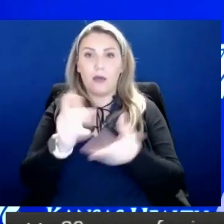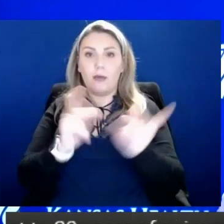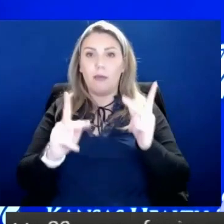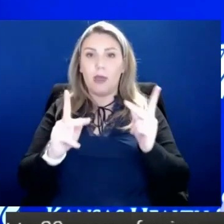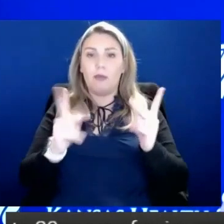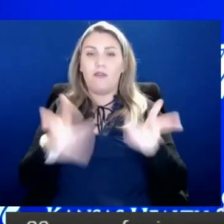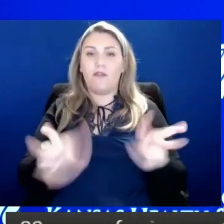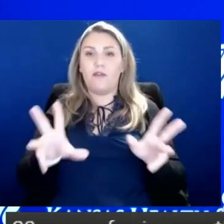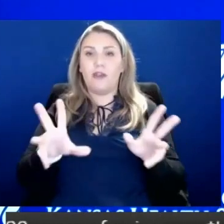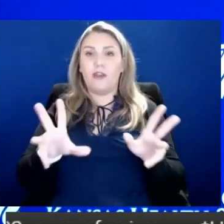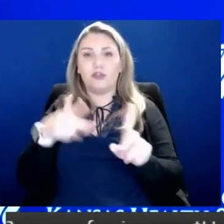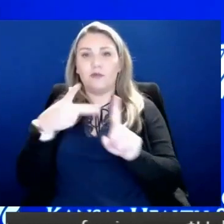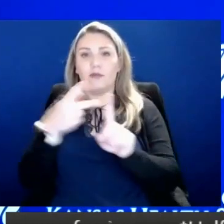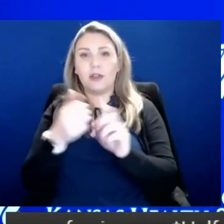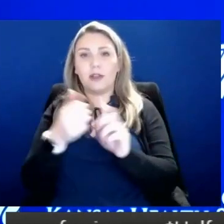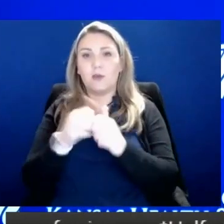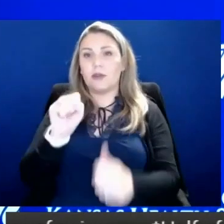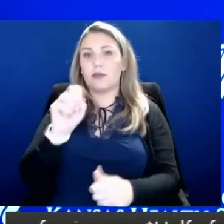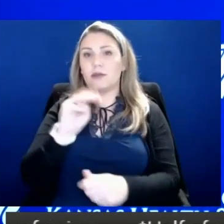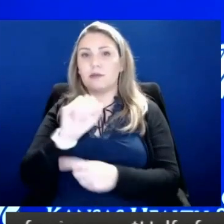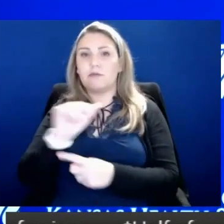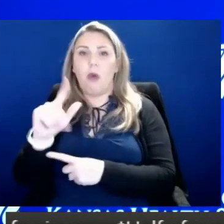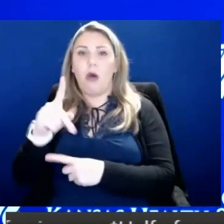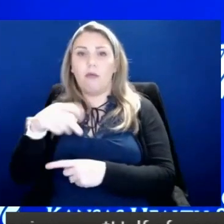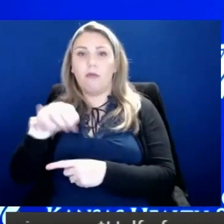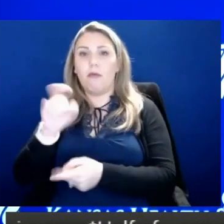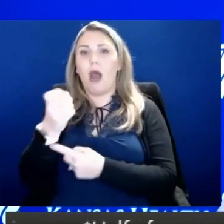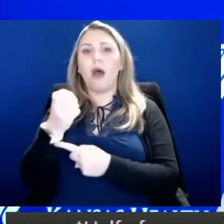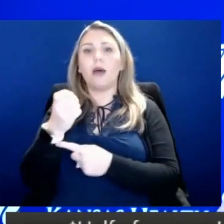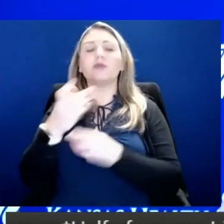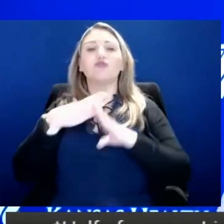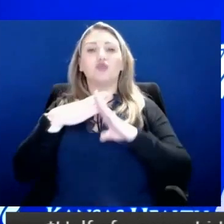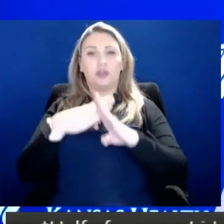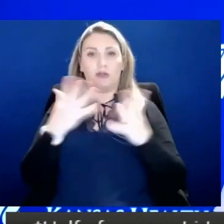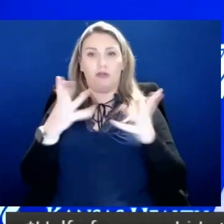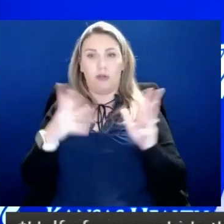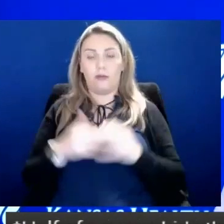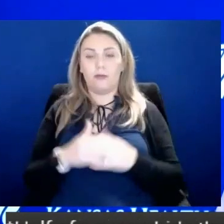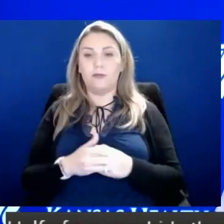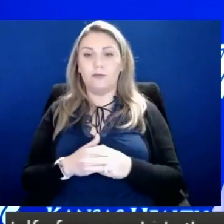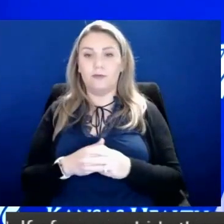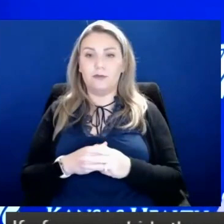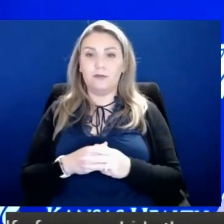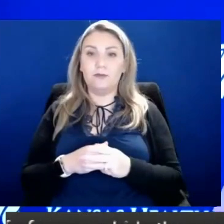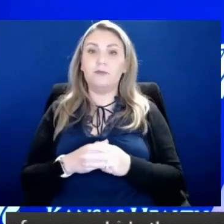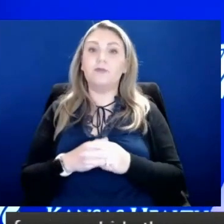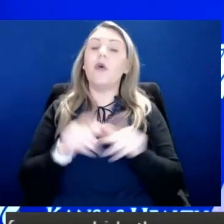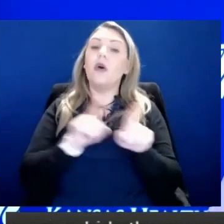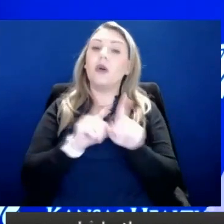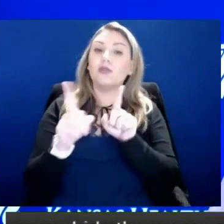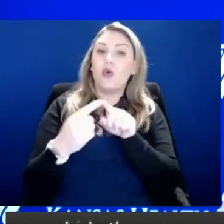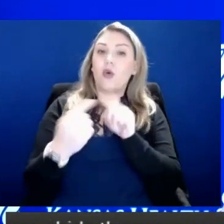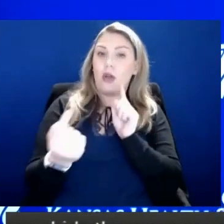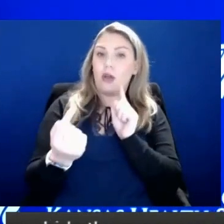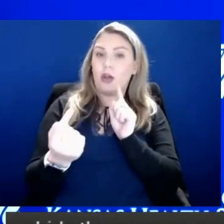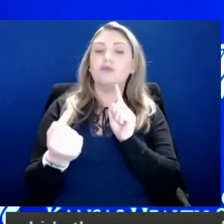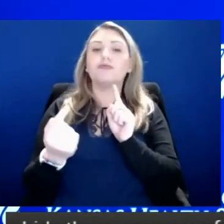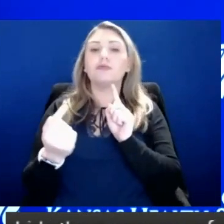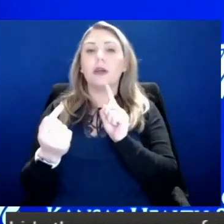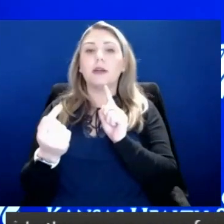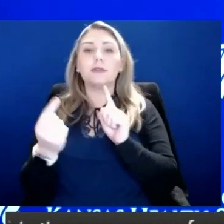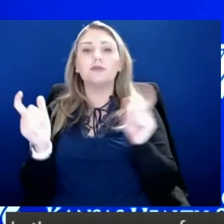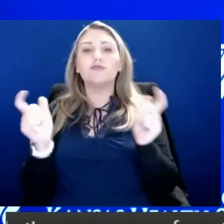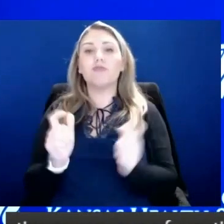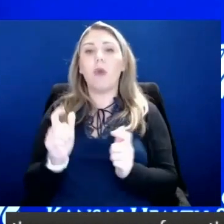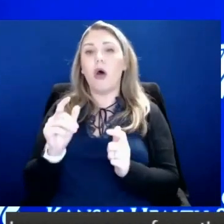smallpox vaccine are protected. We also know, in contrast to smallpox, the death rate is not as high as smallpox, so